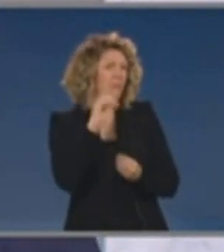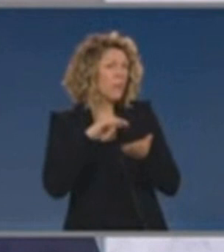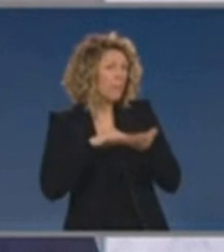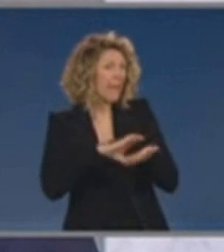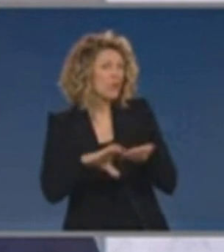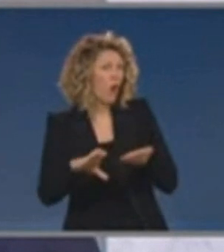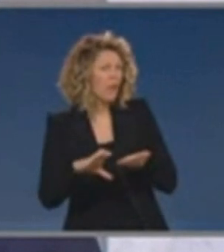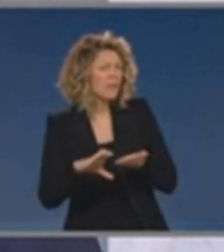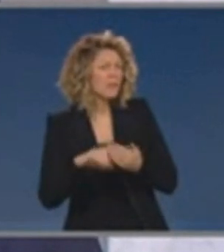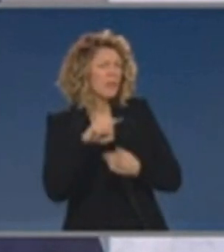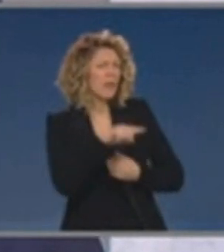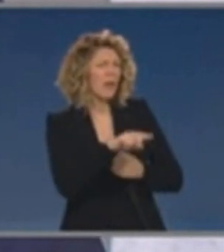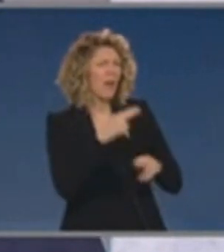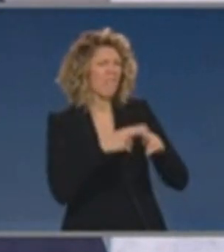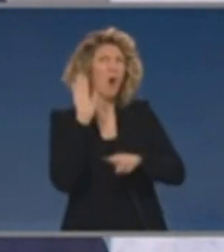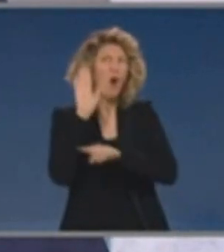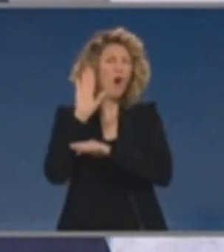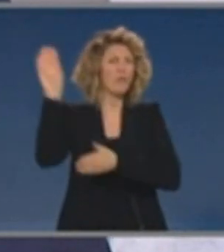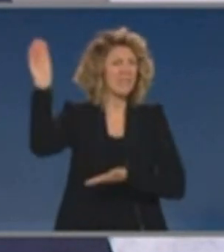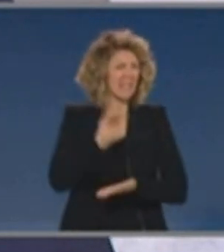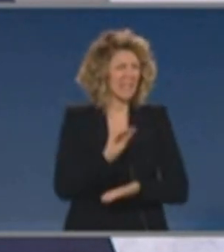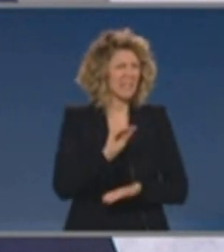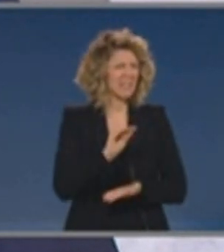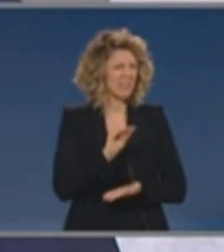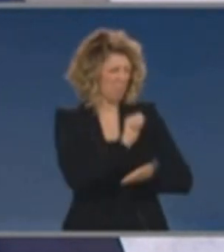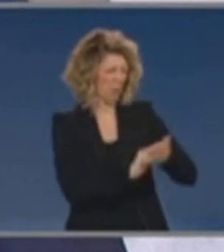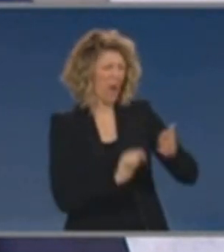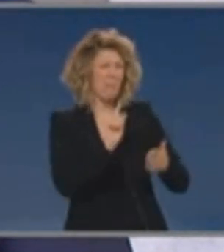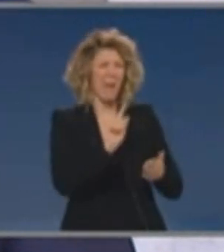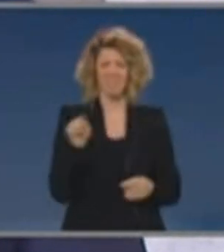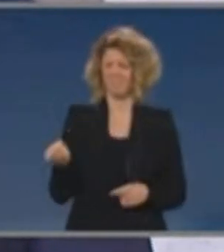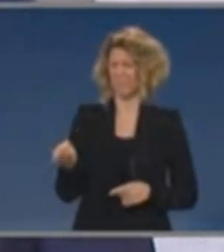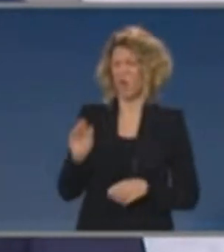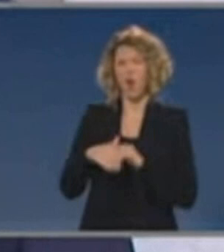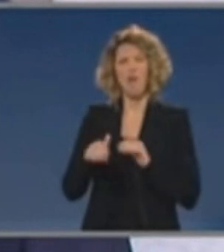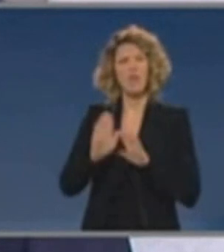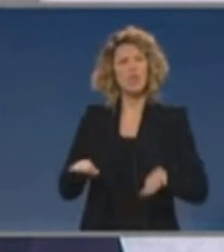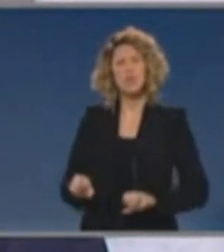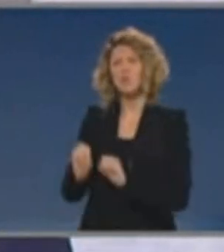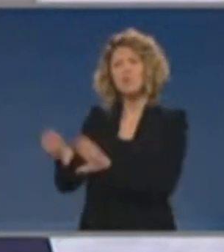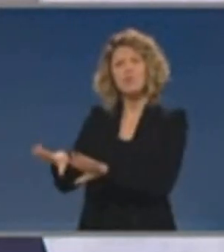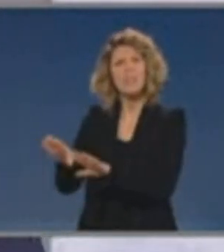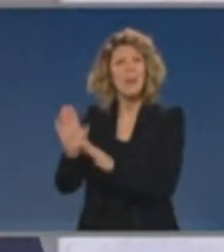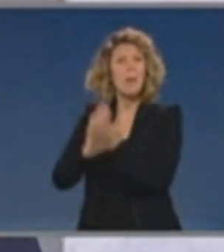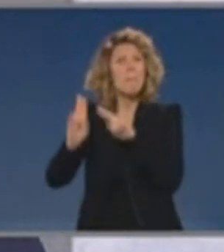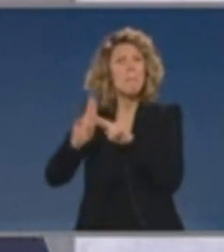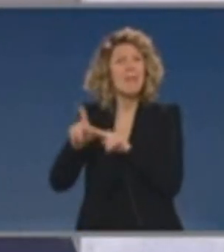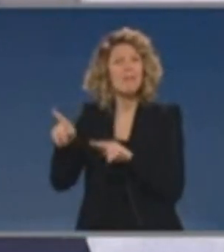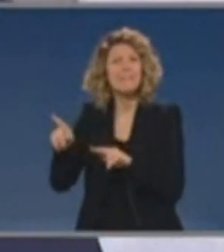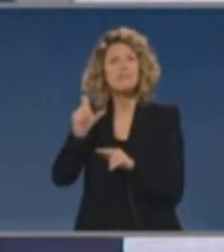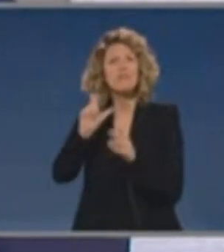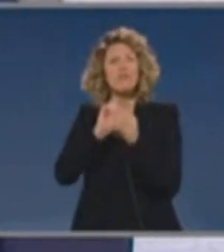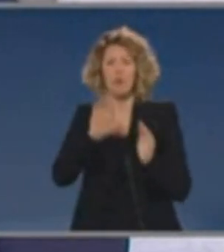regime, then why can't childcare remain free for another 3 months for parents who need to work? Well, a lot of questions in there,